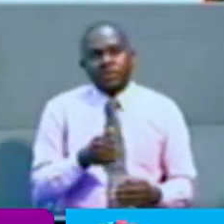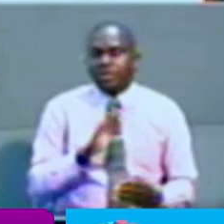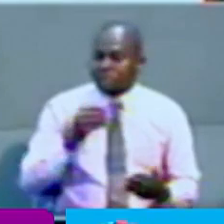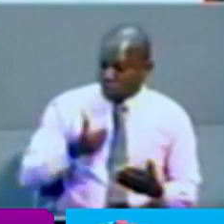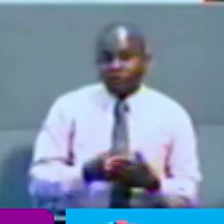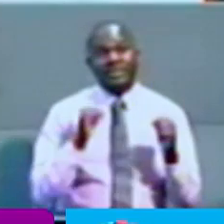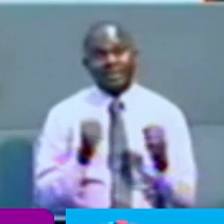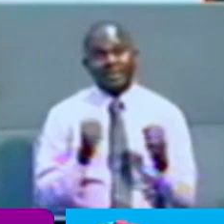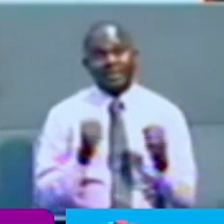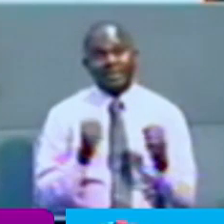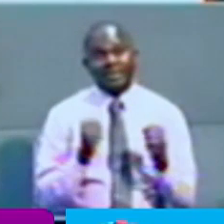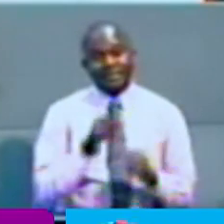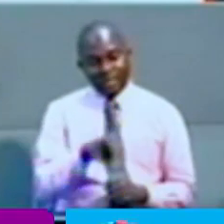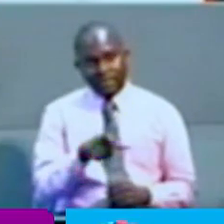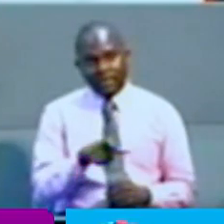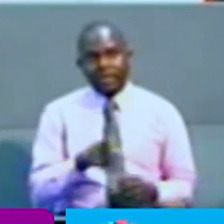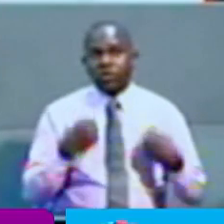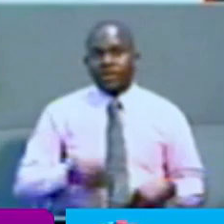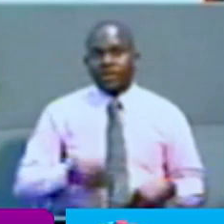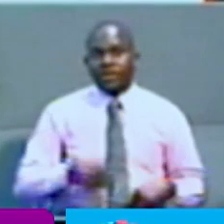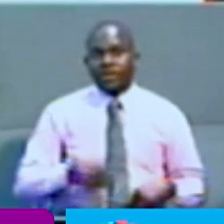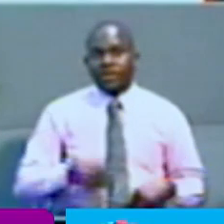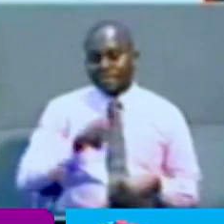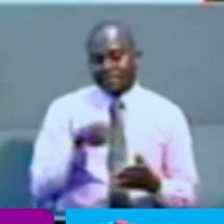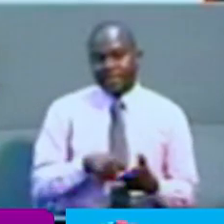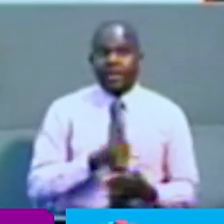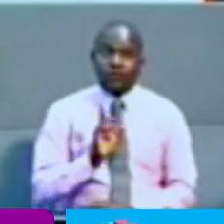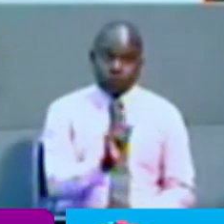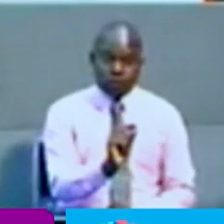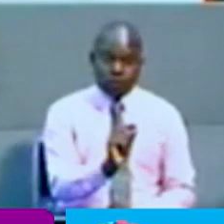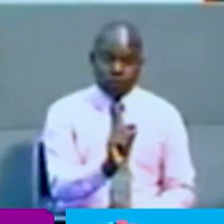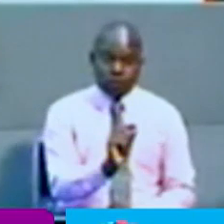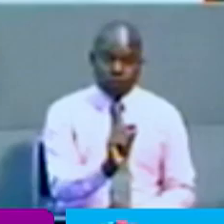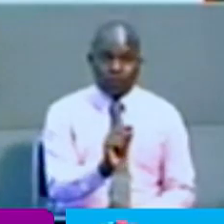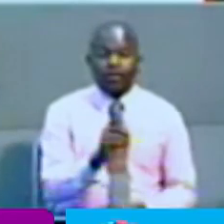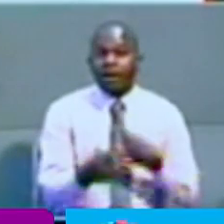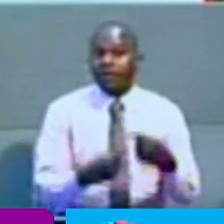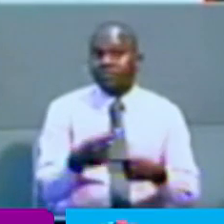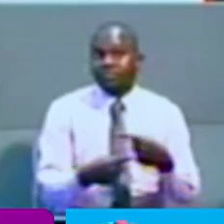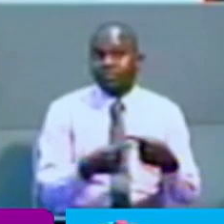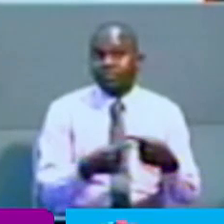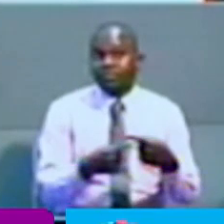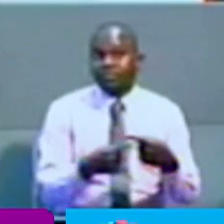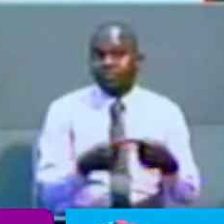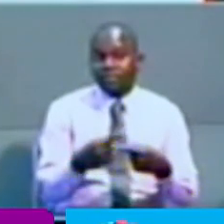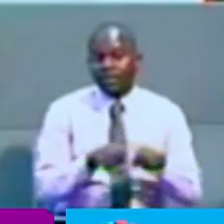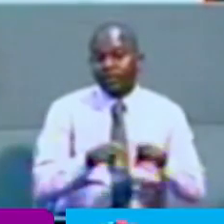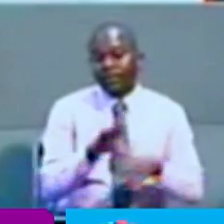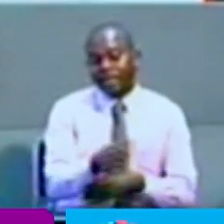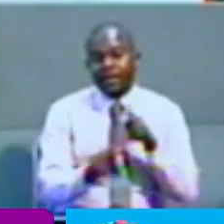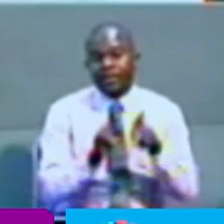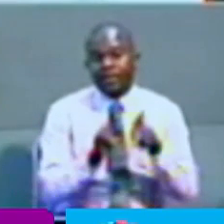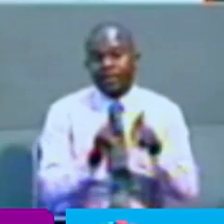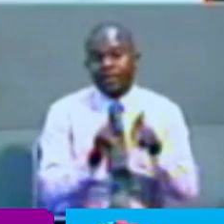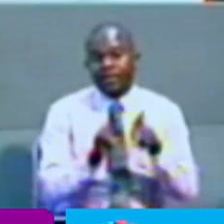the patient to go to the health center, because when he goes, in the process is infecting the other people. It